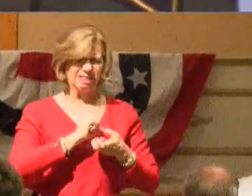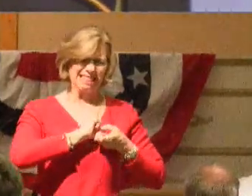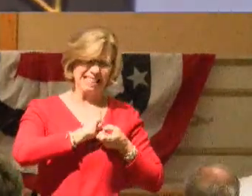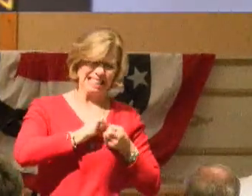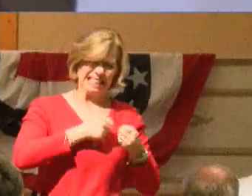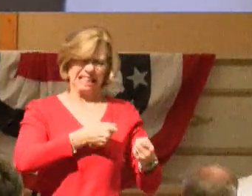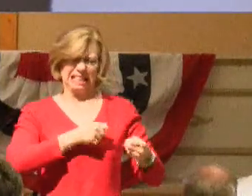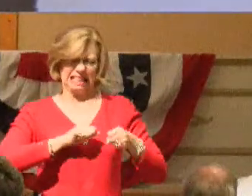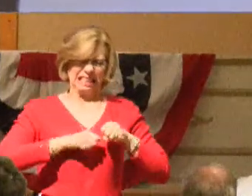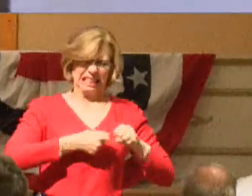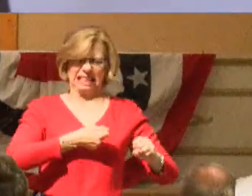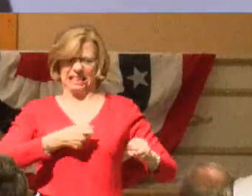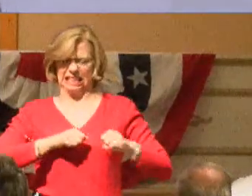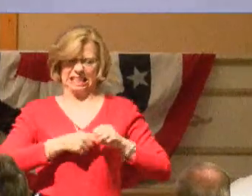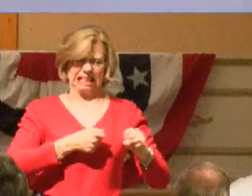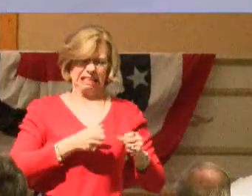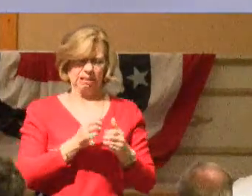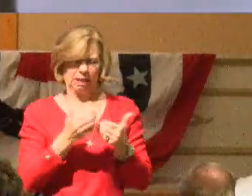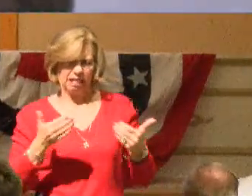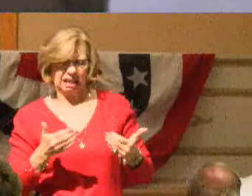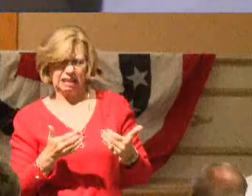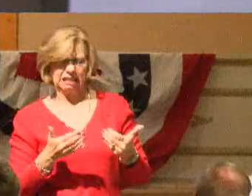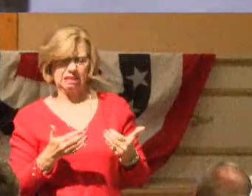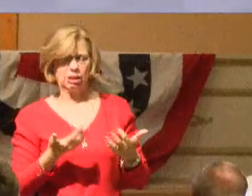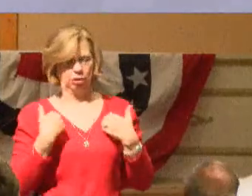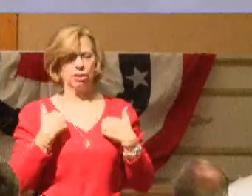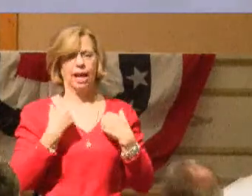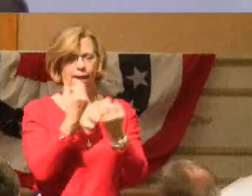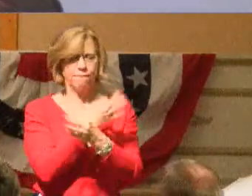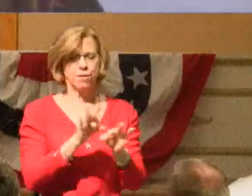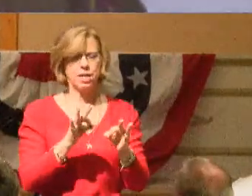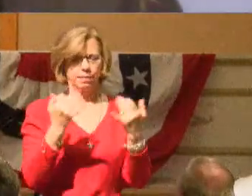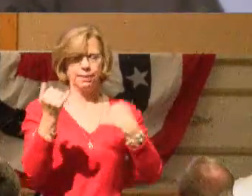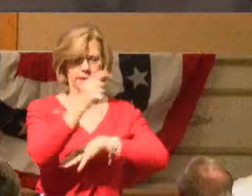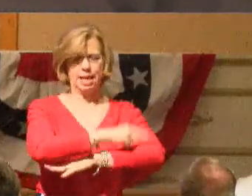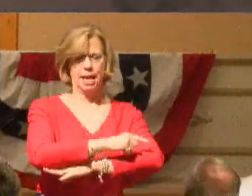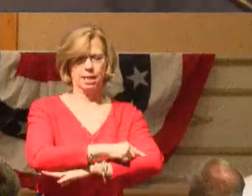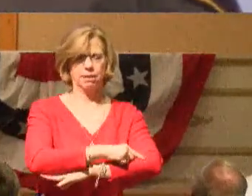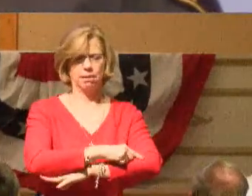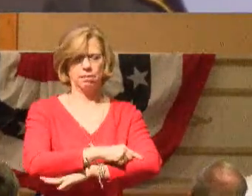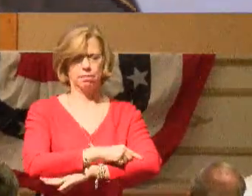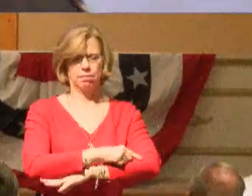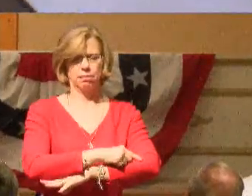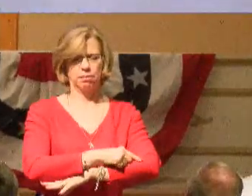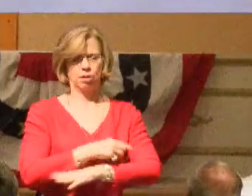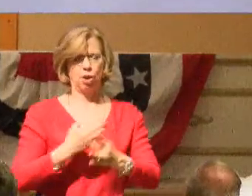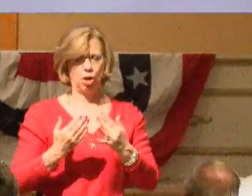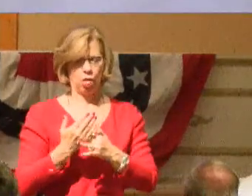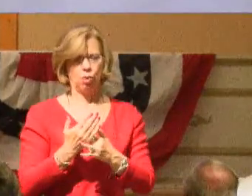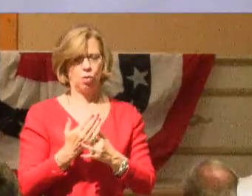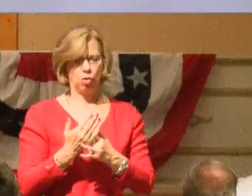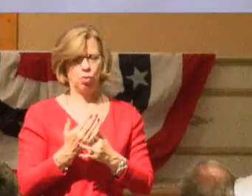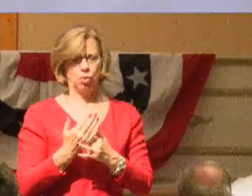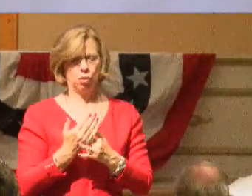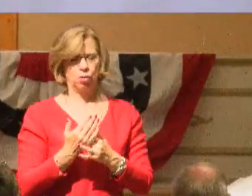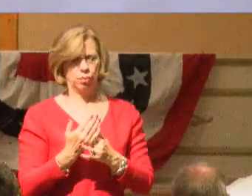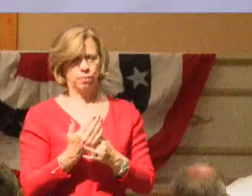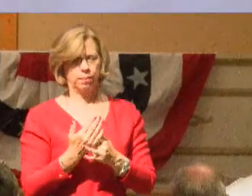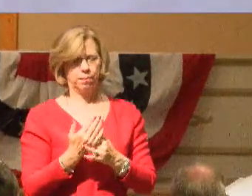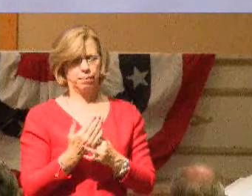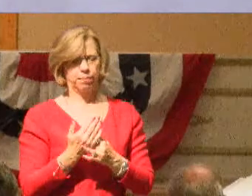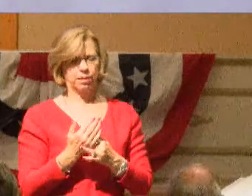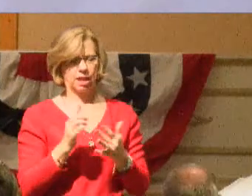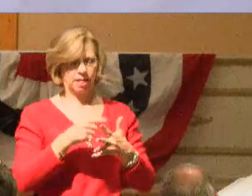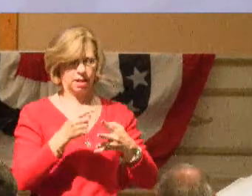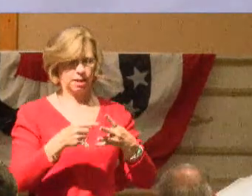life, you can have freedom from that today, but only through these ways that we've shared with you from Galatians